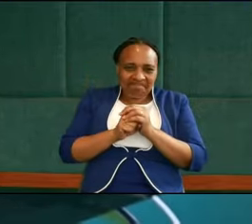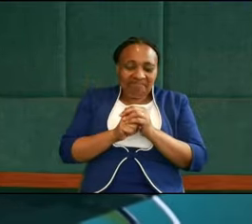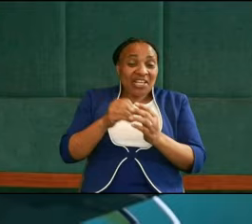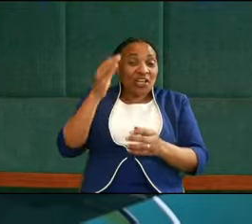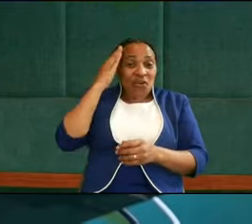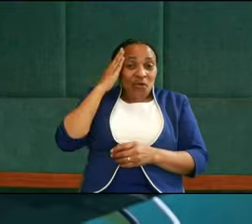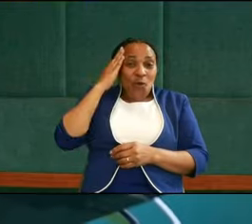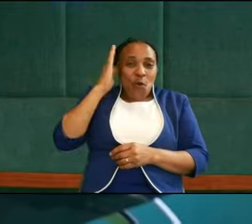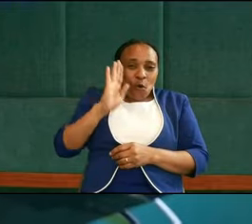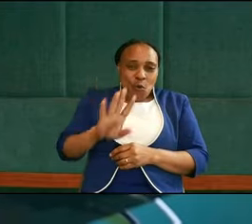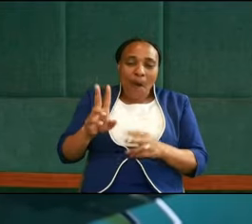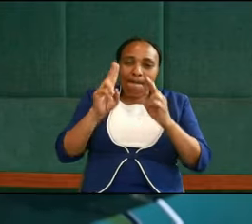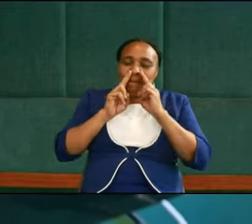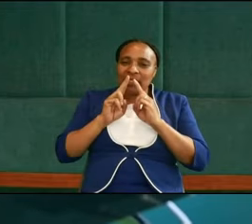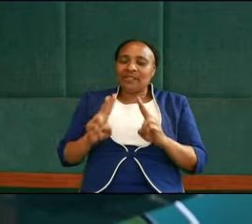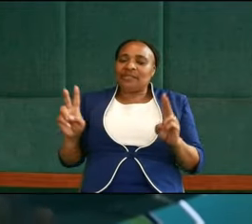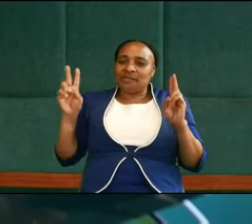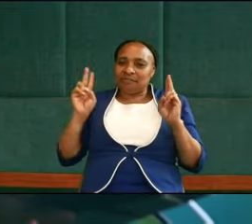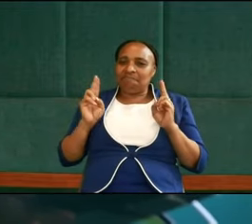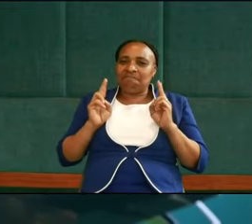your deeds.